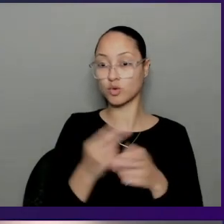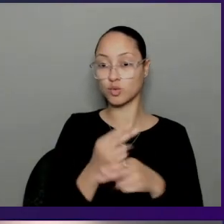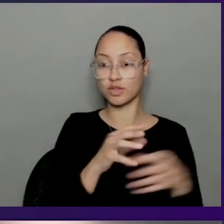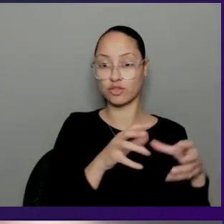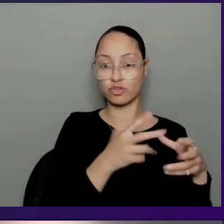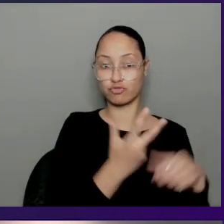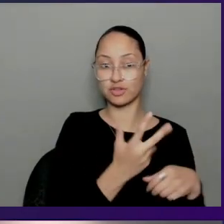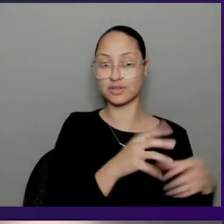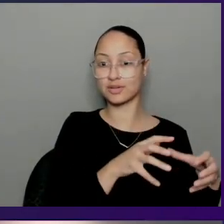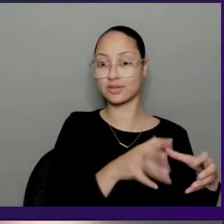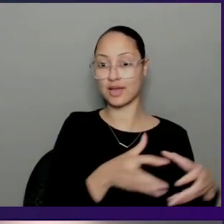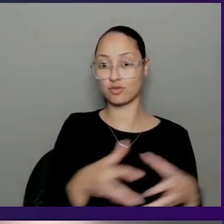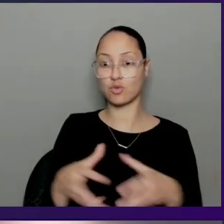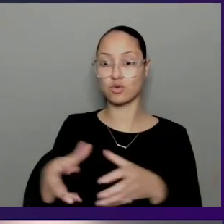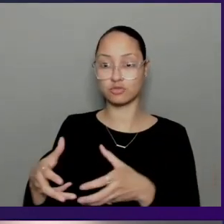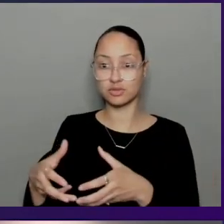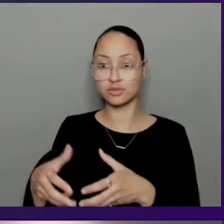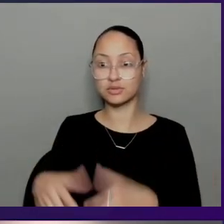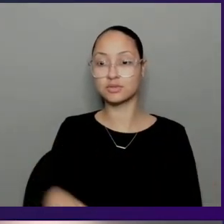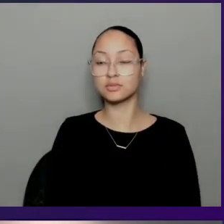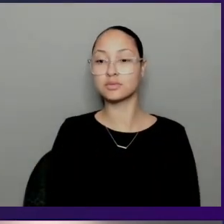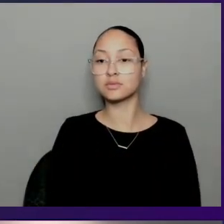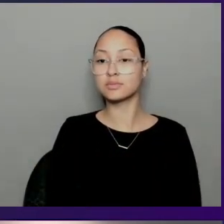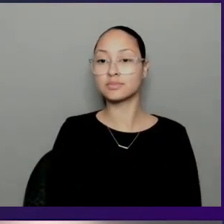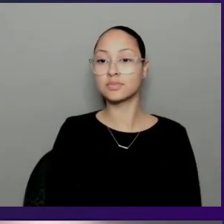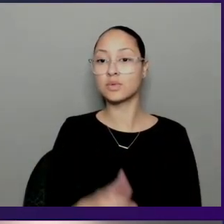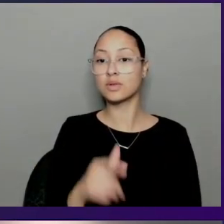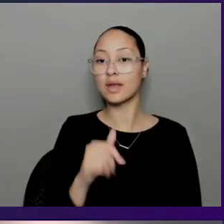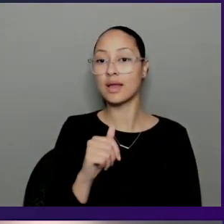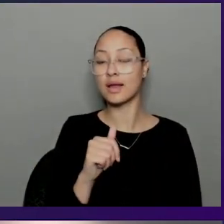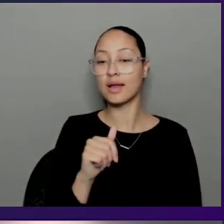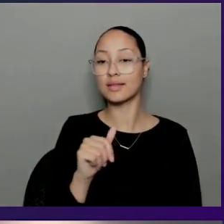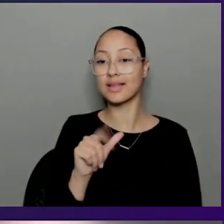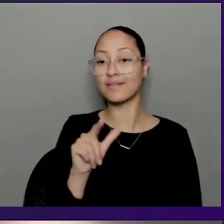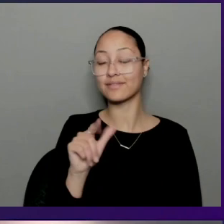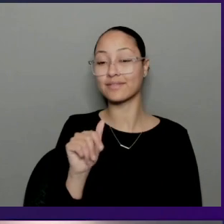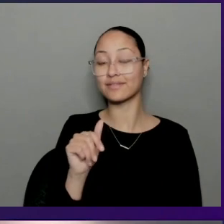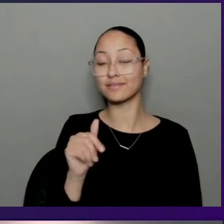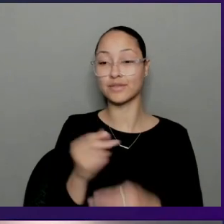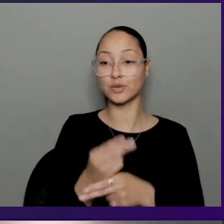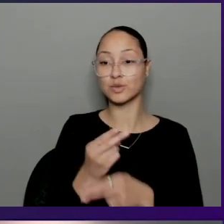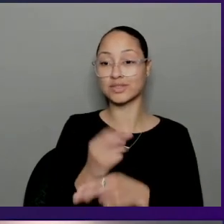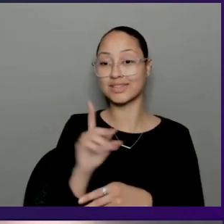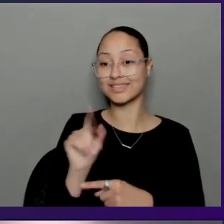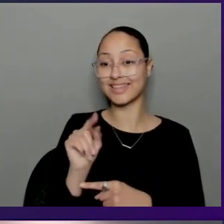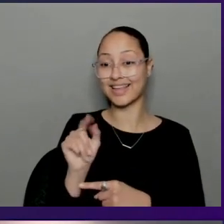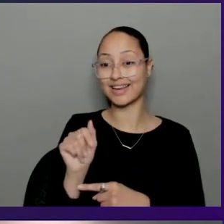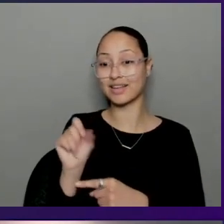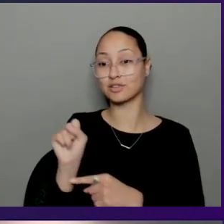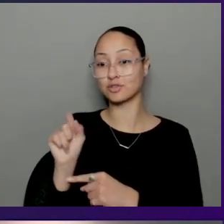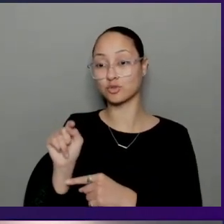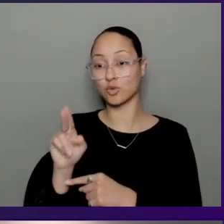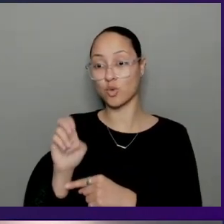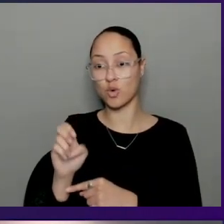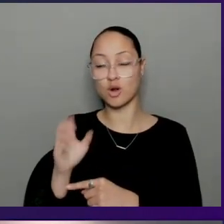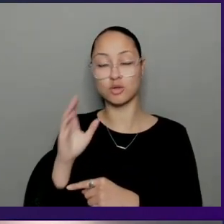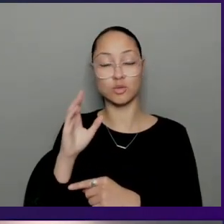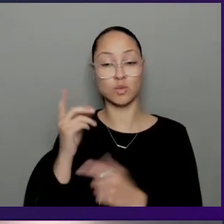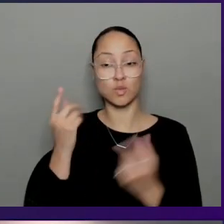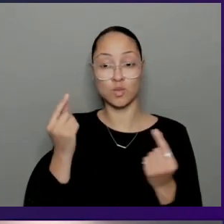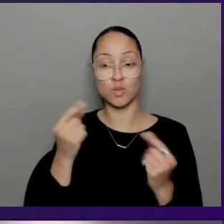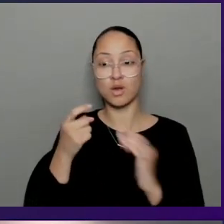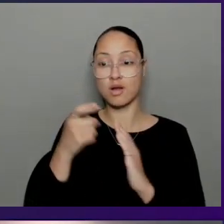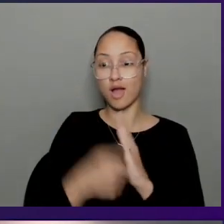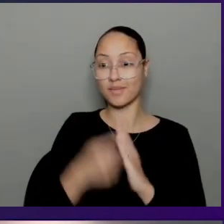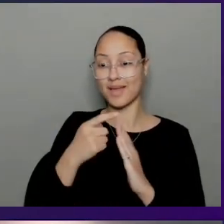based on React that leverages Data Store and its synchronization engine to automatically sync the local storage